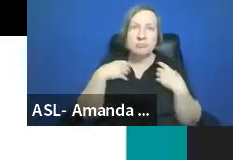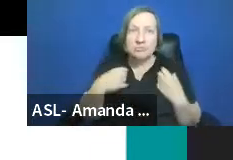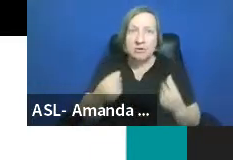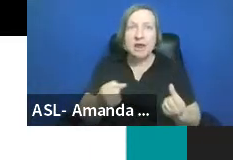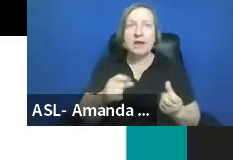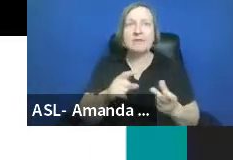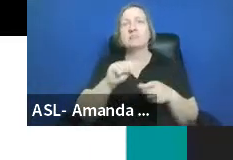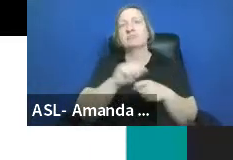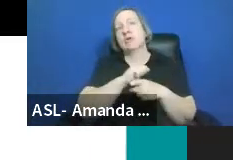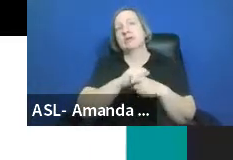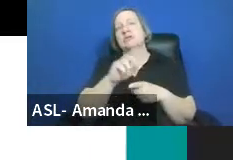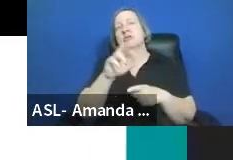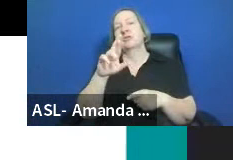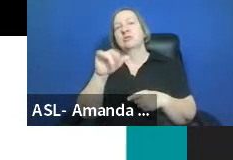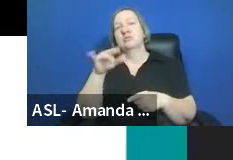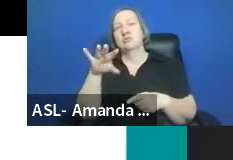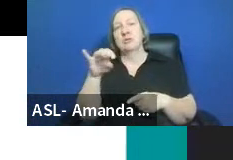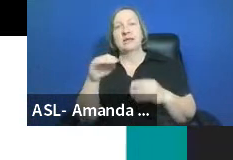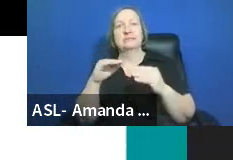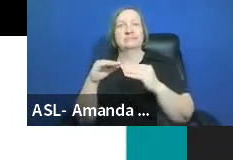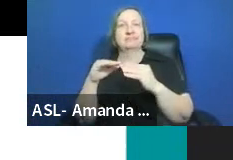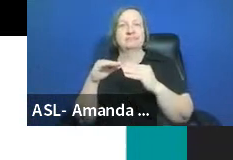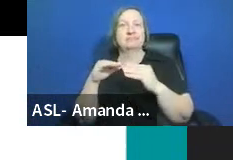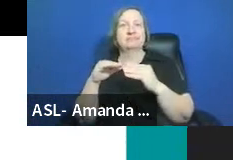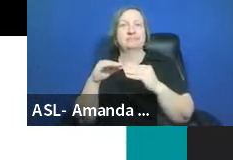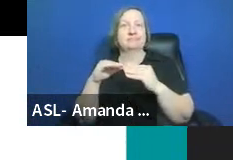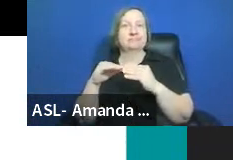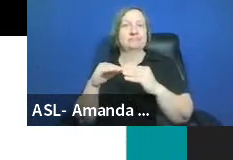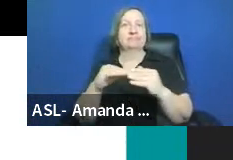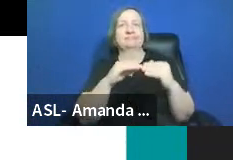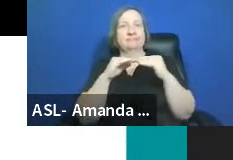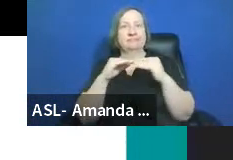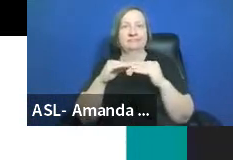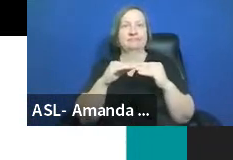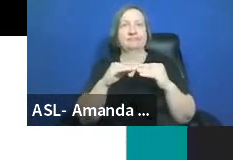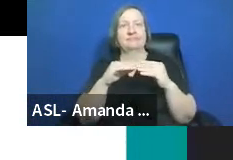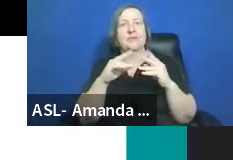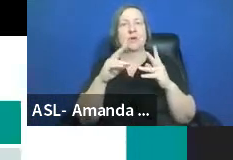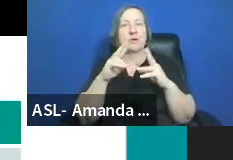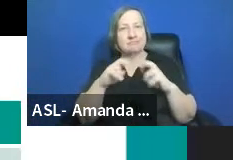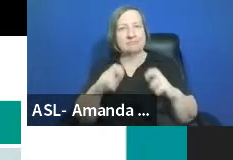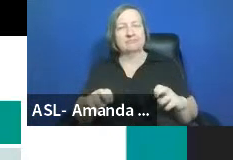looking for a learning whenever possible.